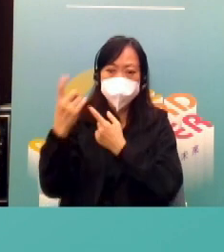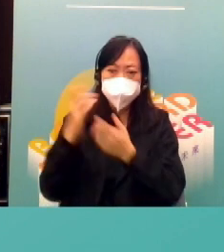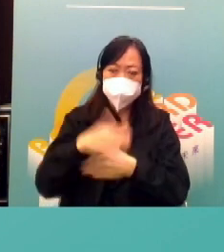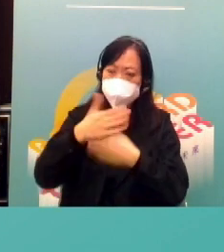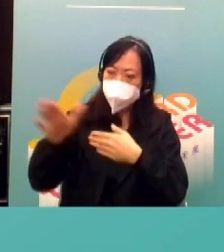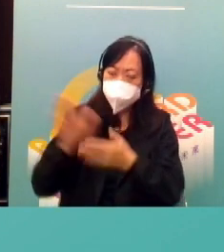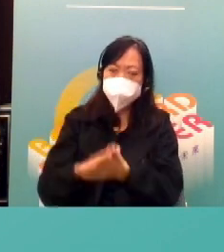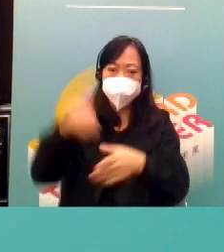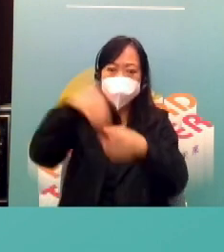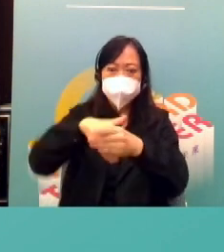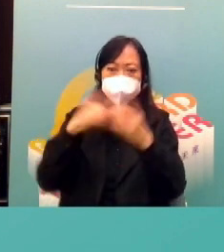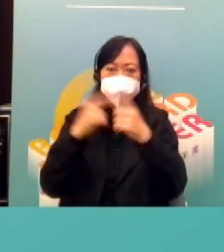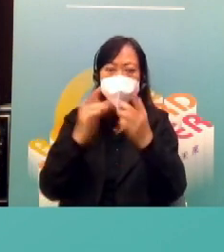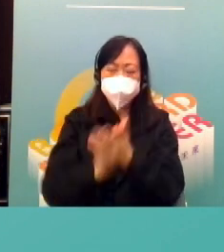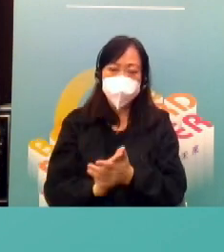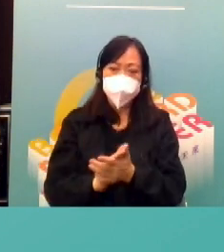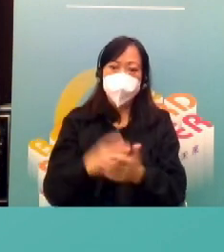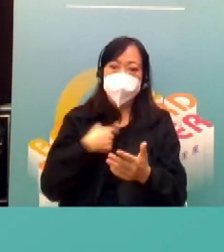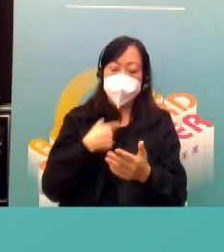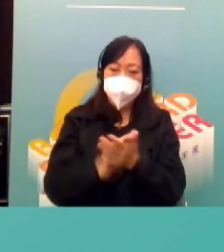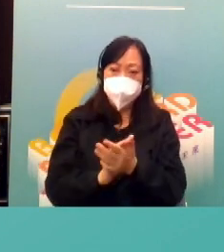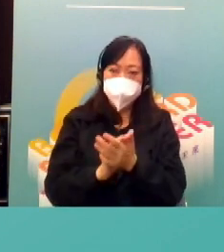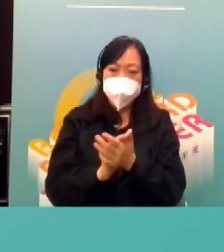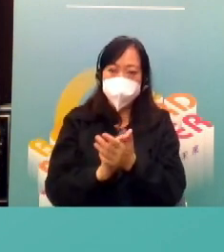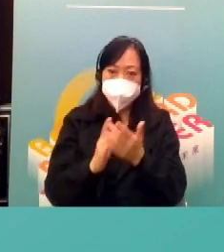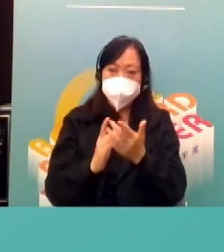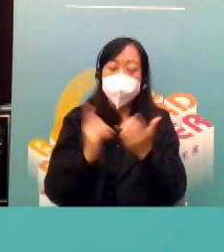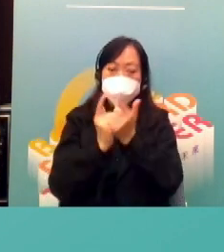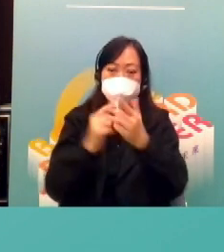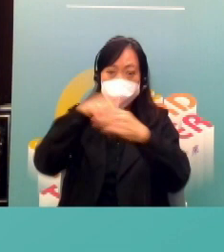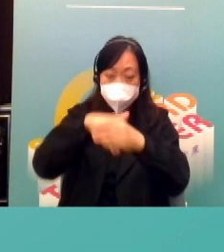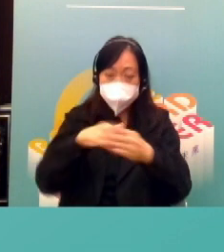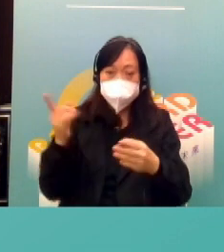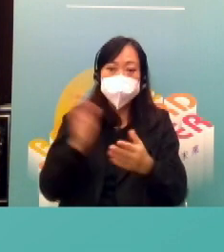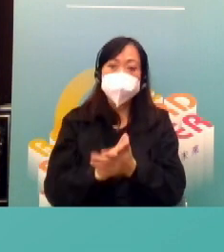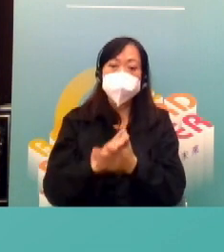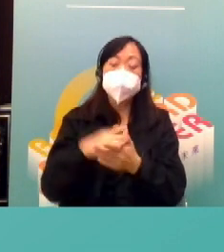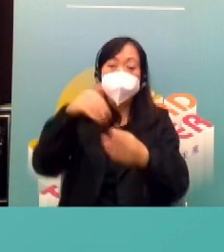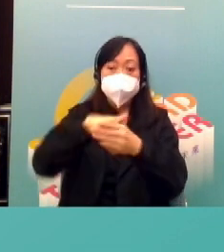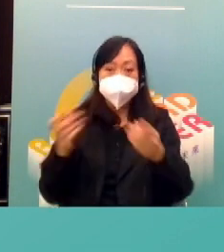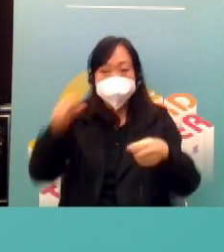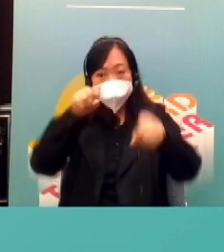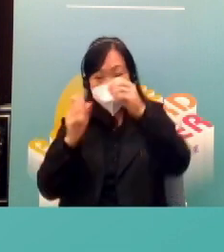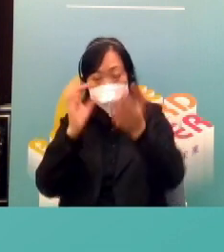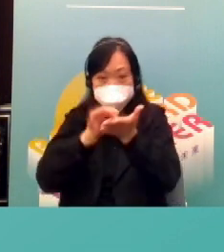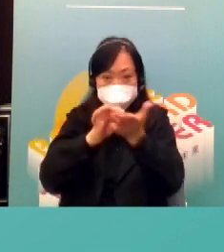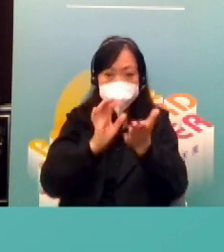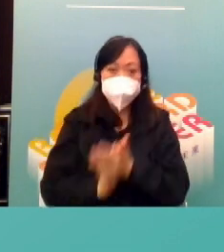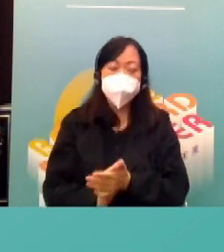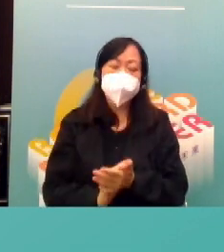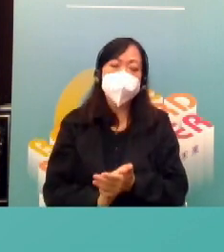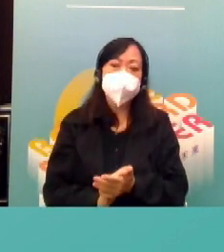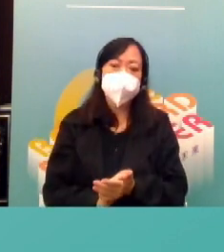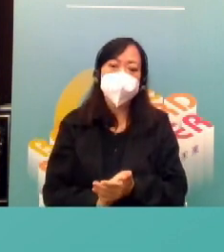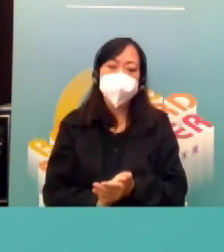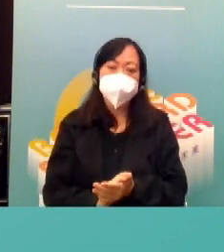develop their green technologies. And yeah, it was a really interesting piece of work. And really we worked with government to try and give investors